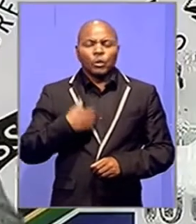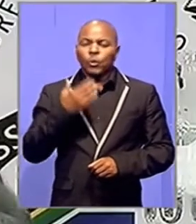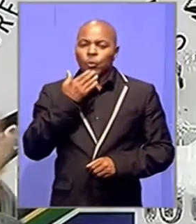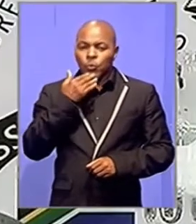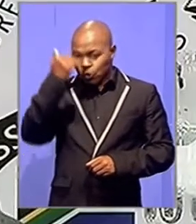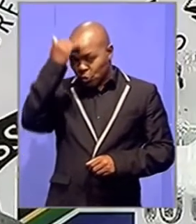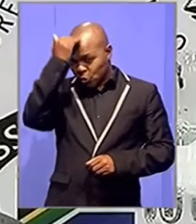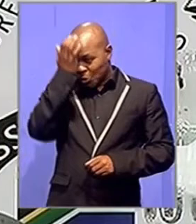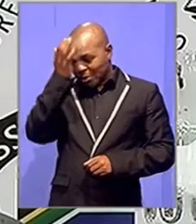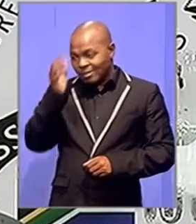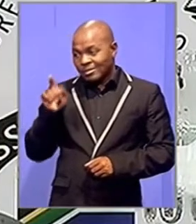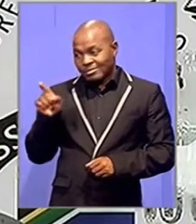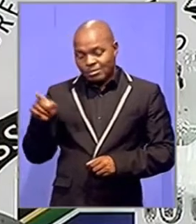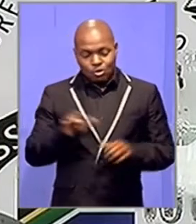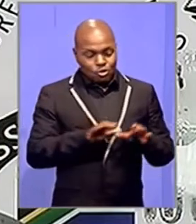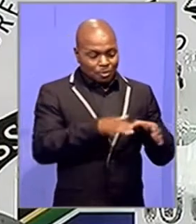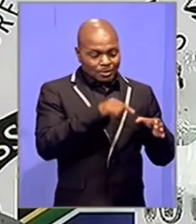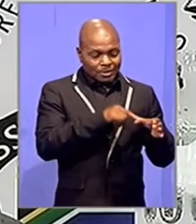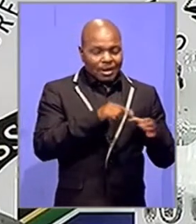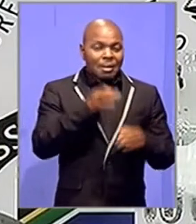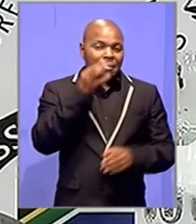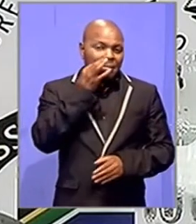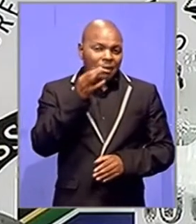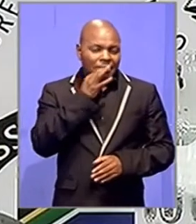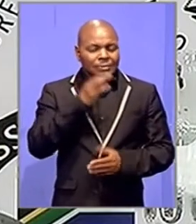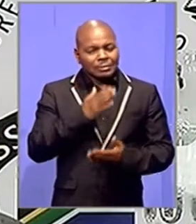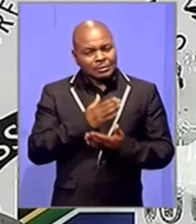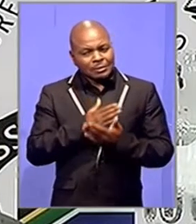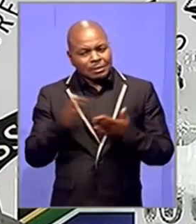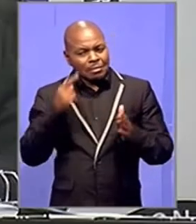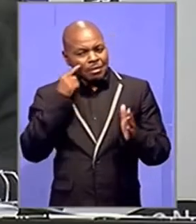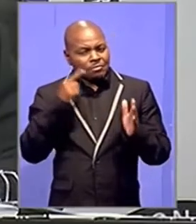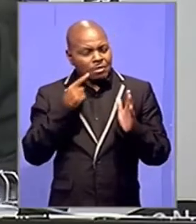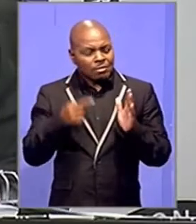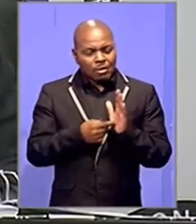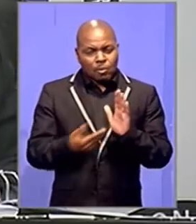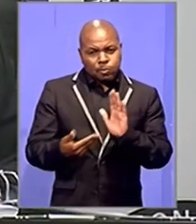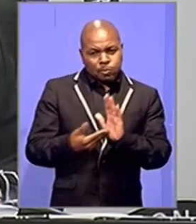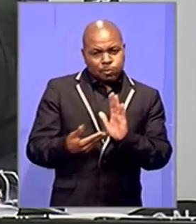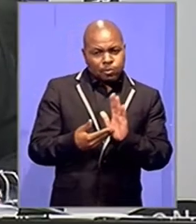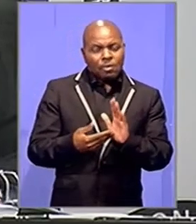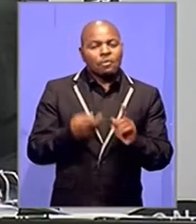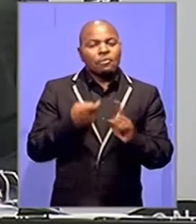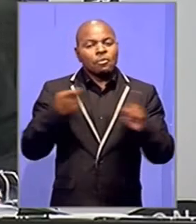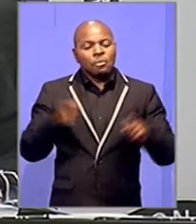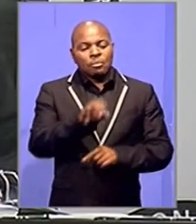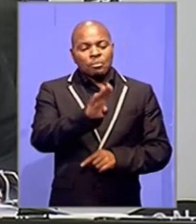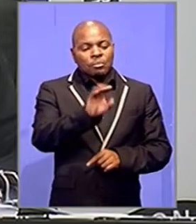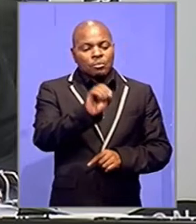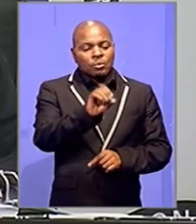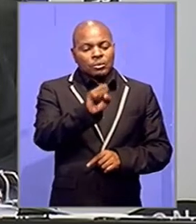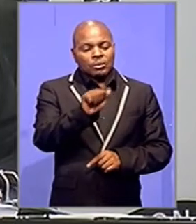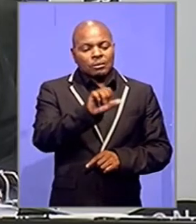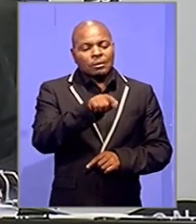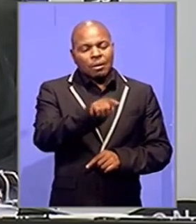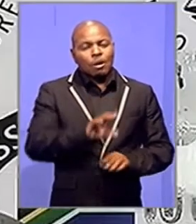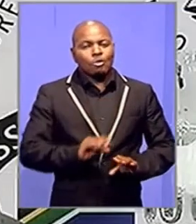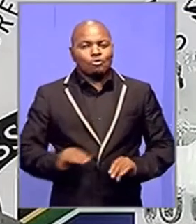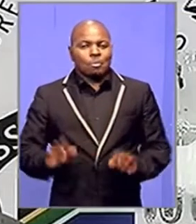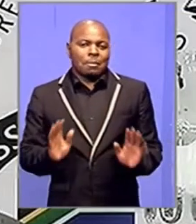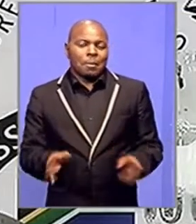teng, komishene e boletse hore karolwana e itseng ya bopaki bo kgahlano le yena mabapi le Bosasa ke menyenyetsi,